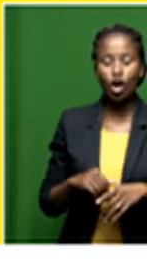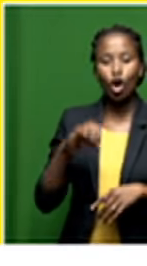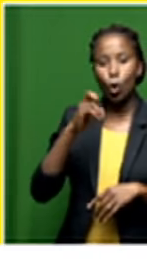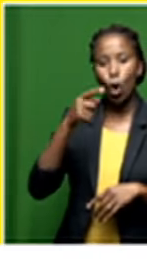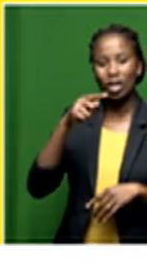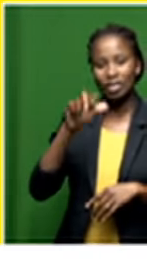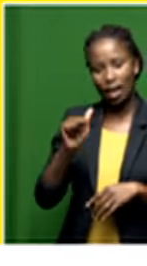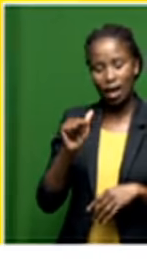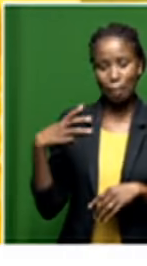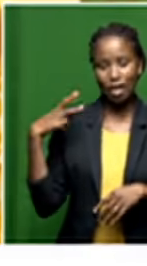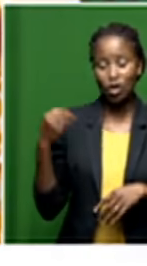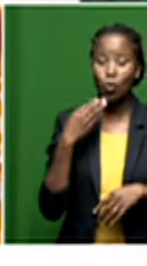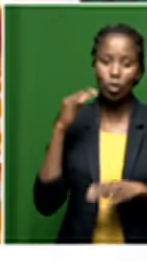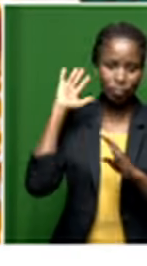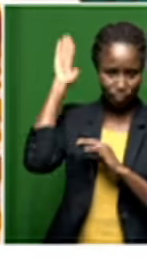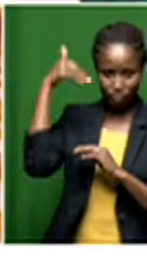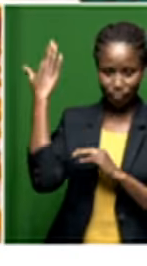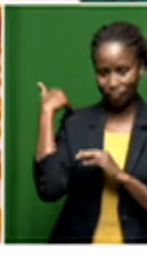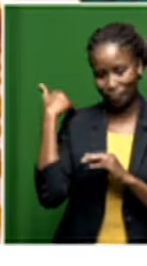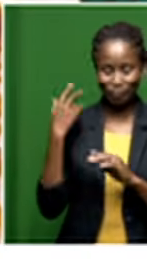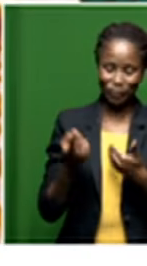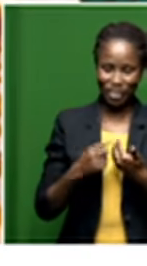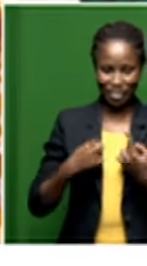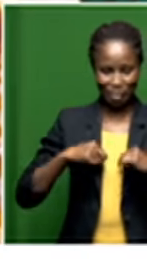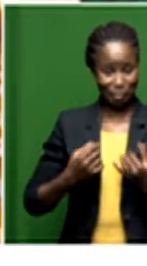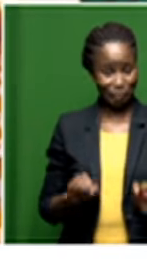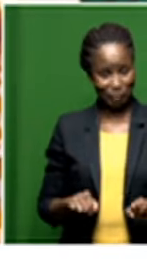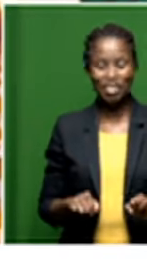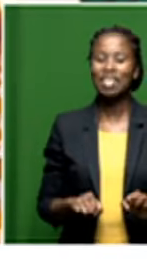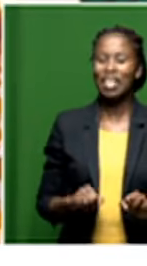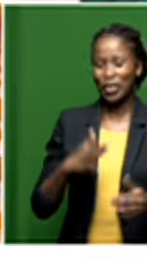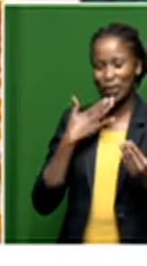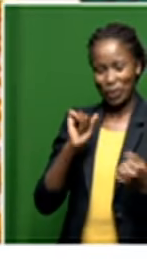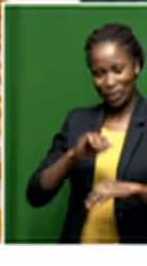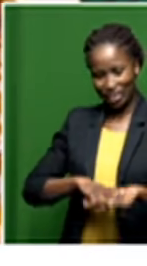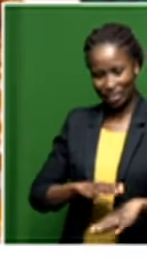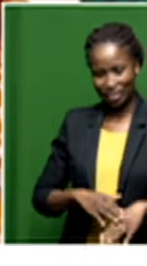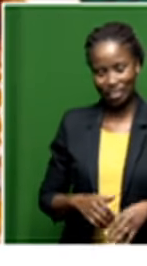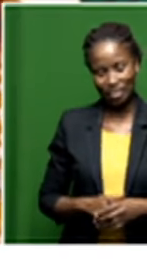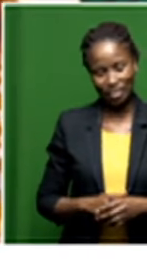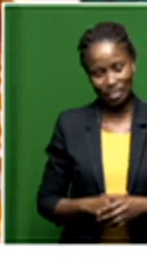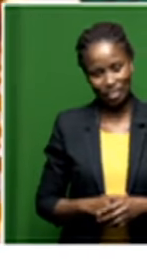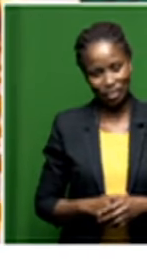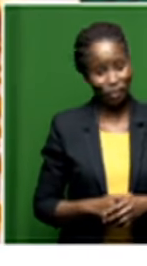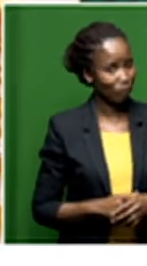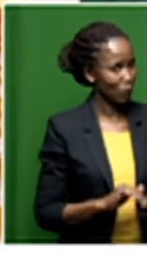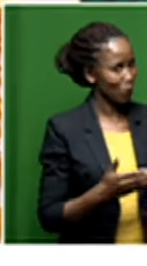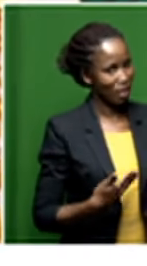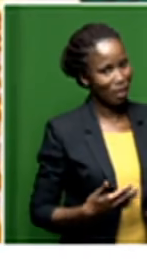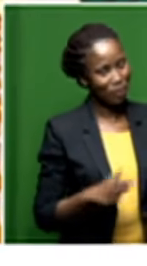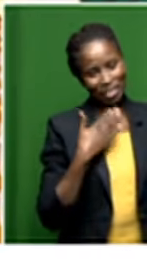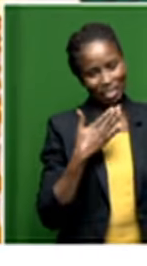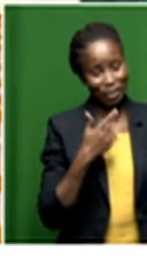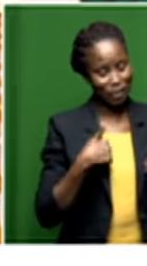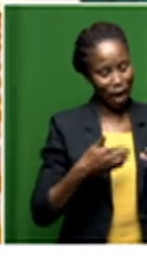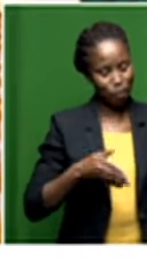Dr. Dlamini-Zuma joins us now. What a pleasure to have you, Minister. Thank you so much for your time. You're welcome, and thank you for